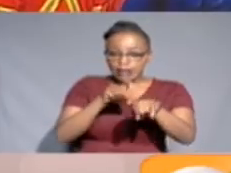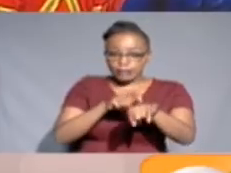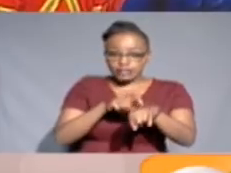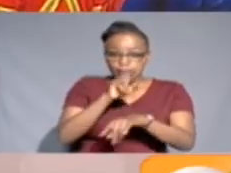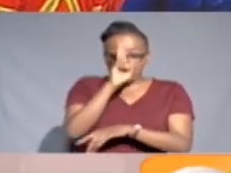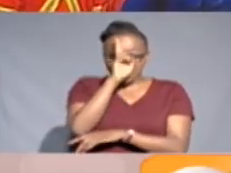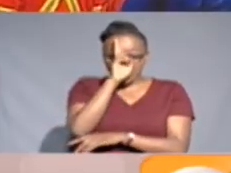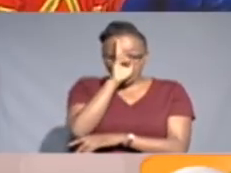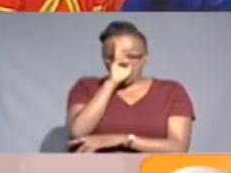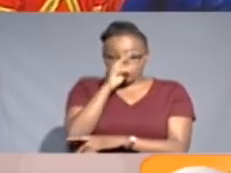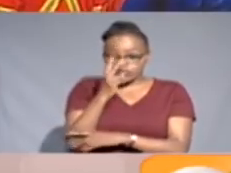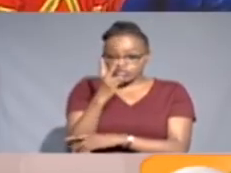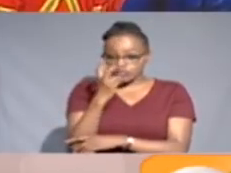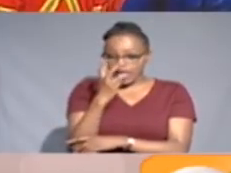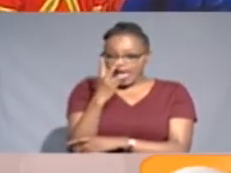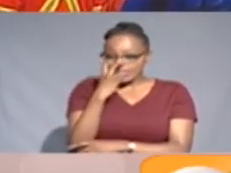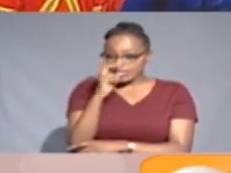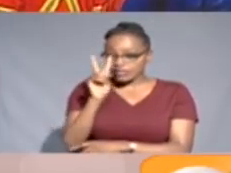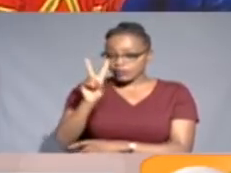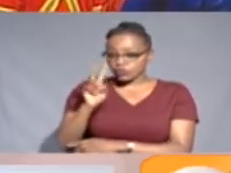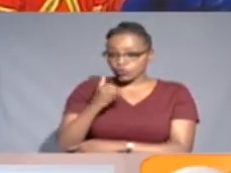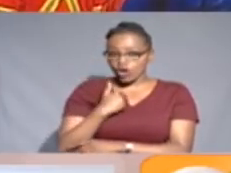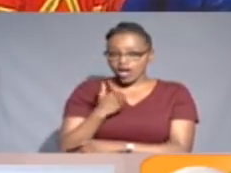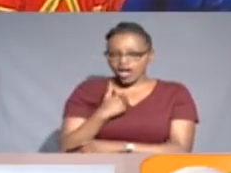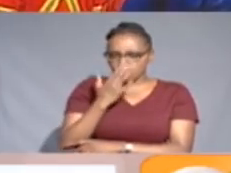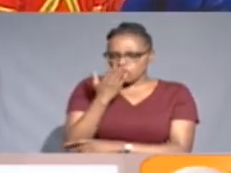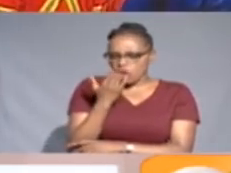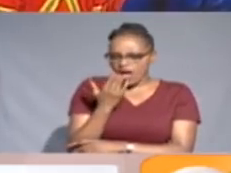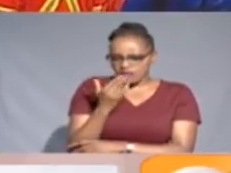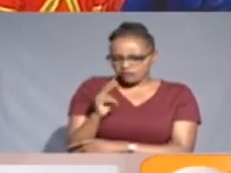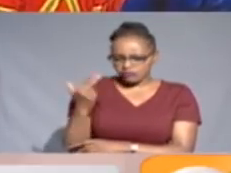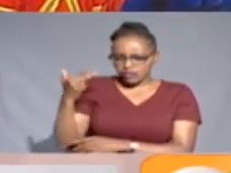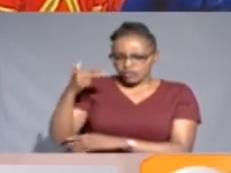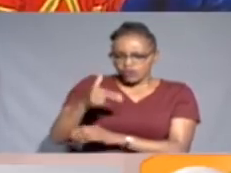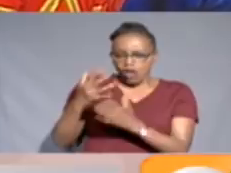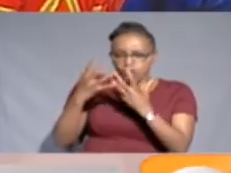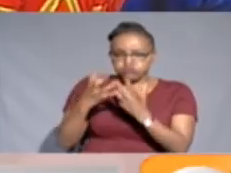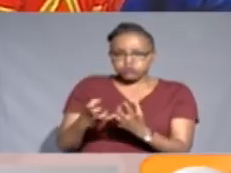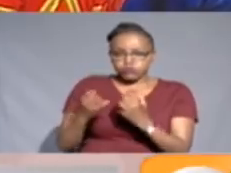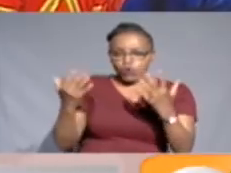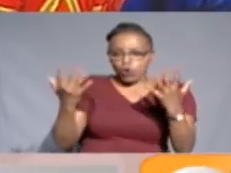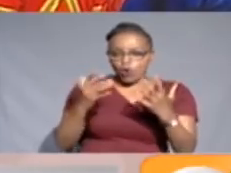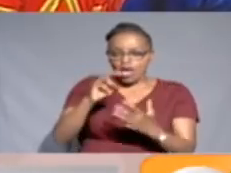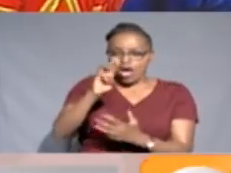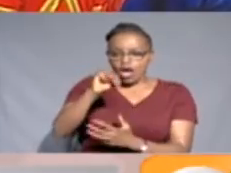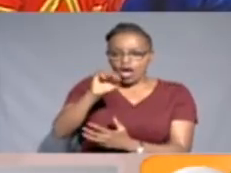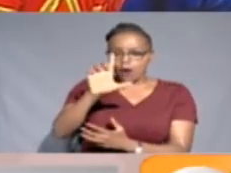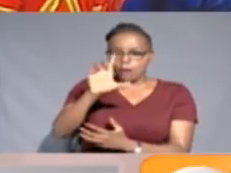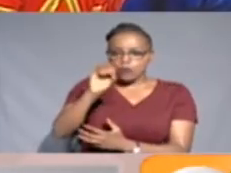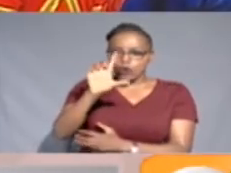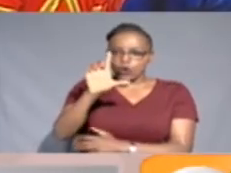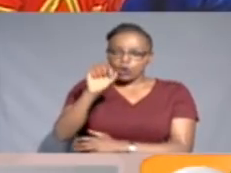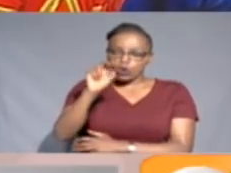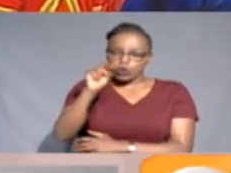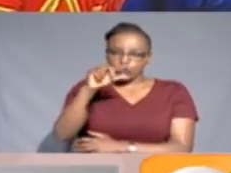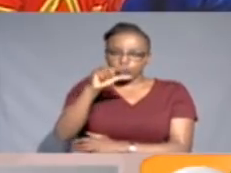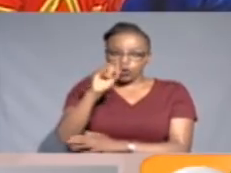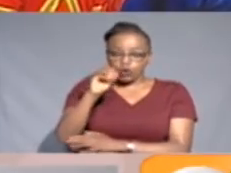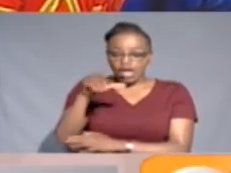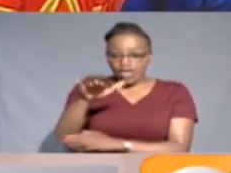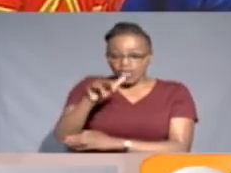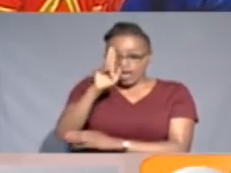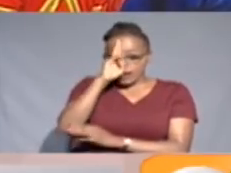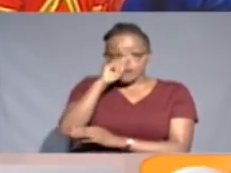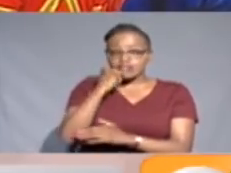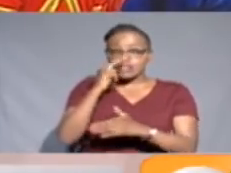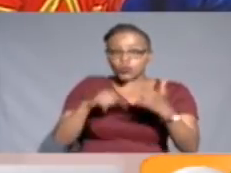Police are holding two suspects over an illegal fuel siphoning racket in Mlolongo. Area police say they